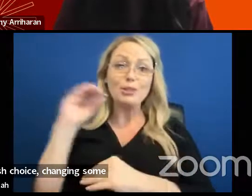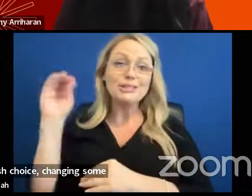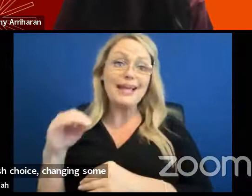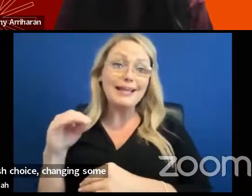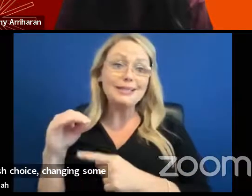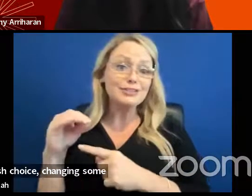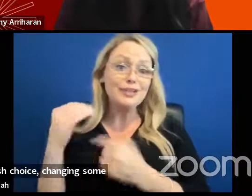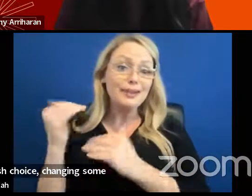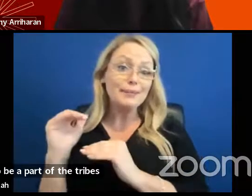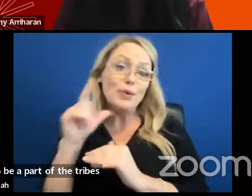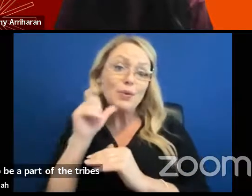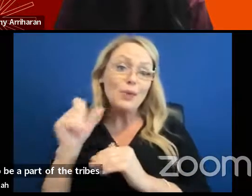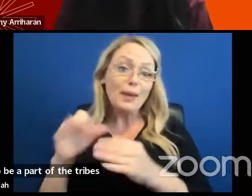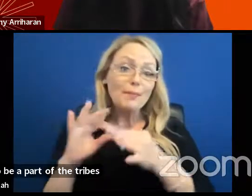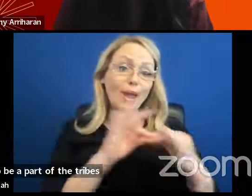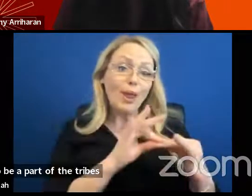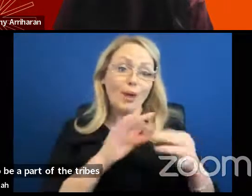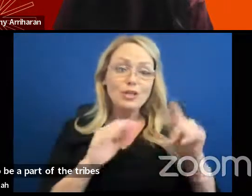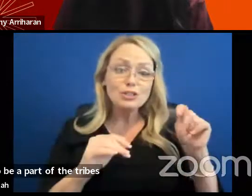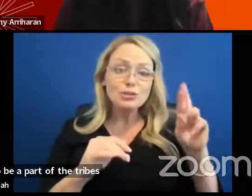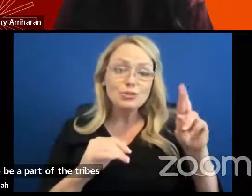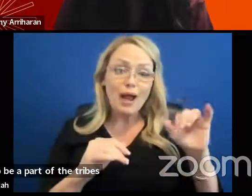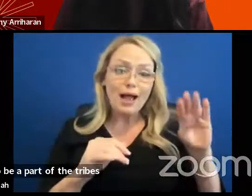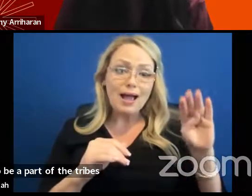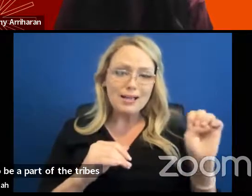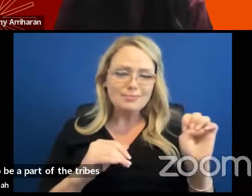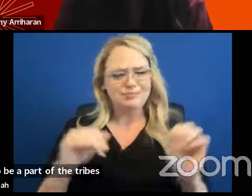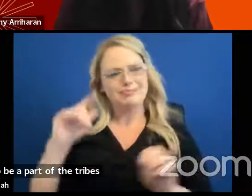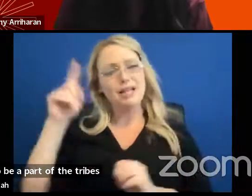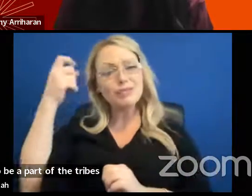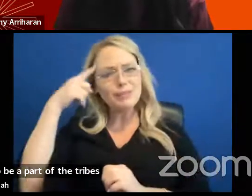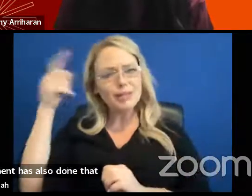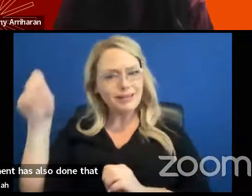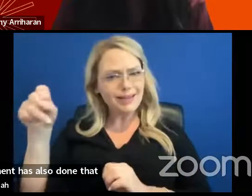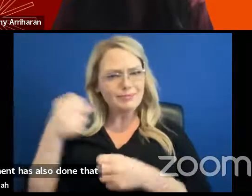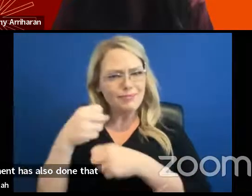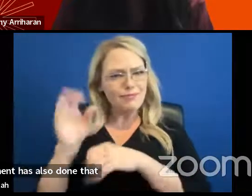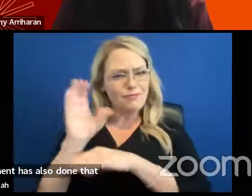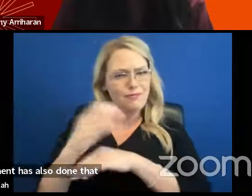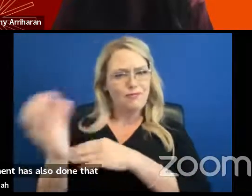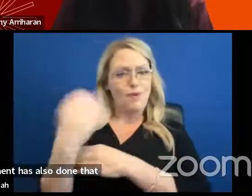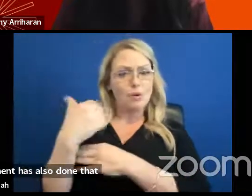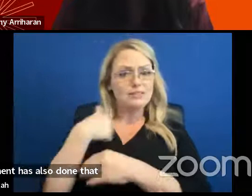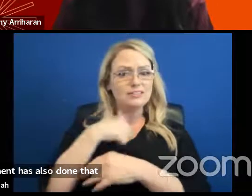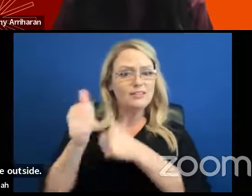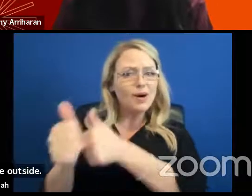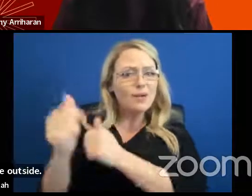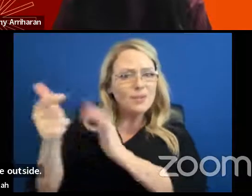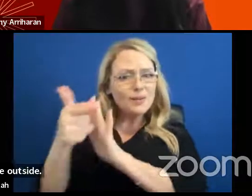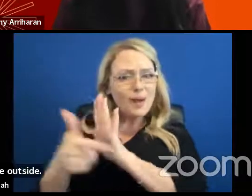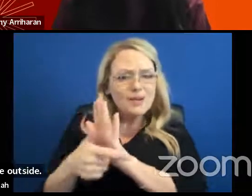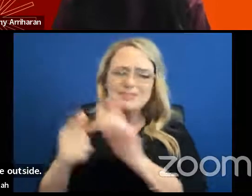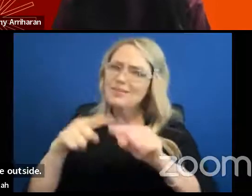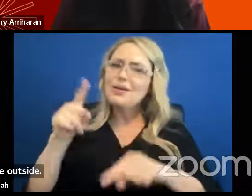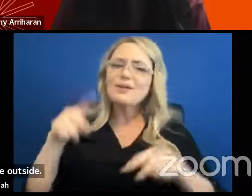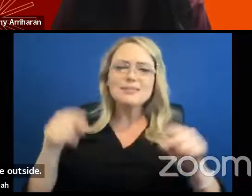government has also done that, imposed laws from the outside. So it really varies, and people have a lot of different opinions about